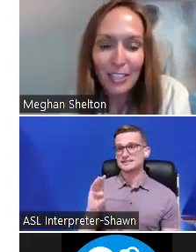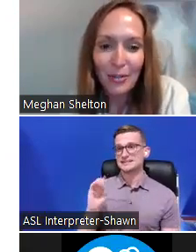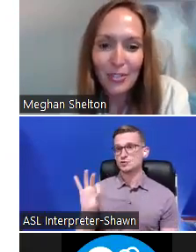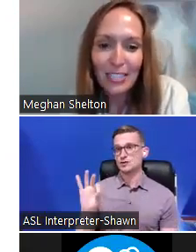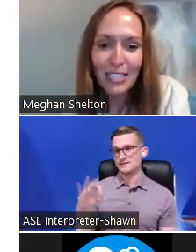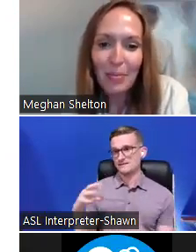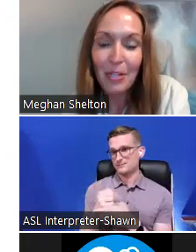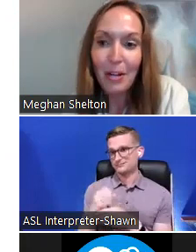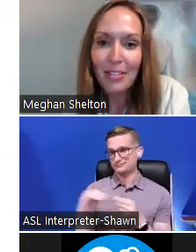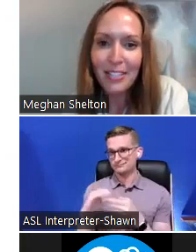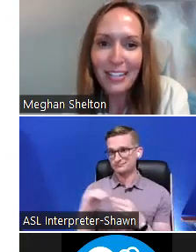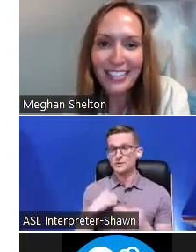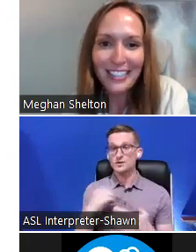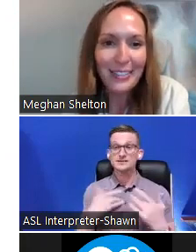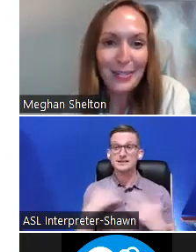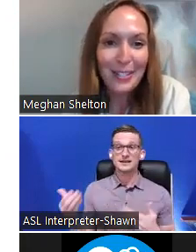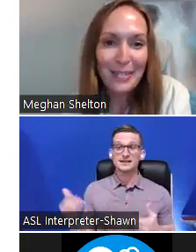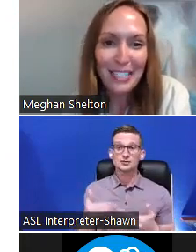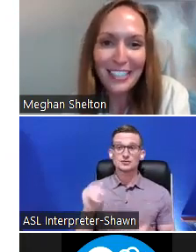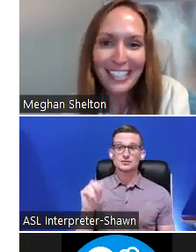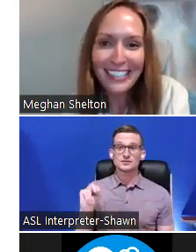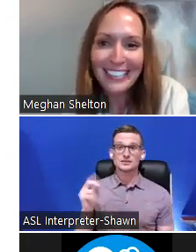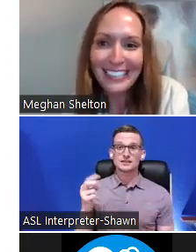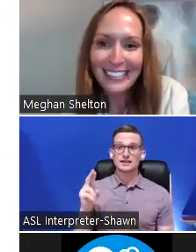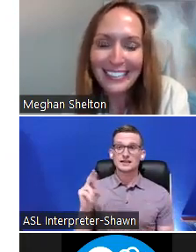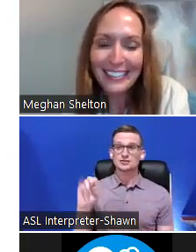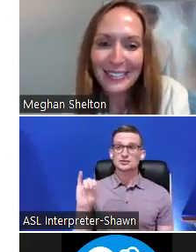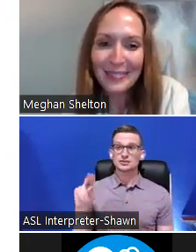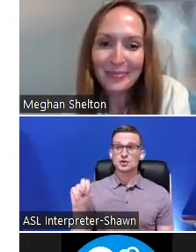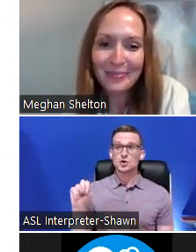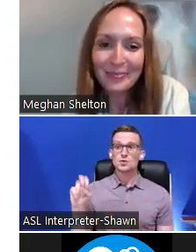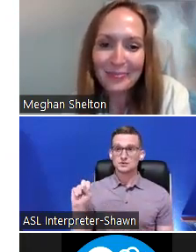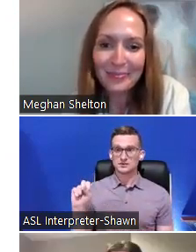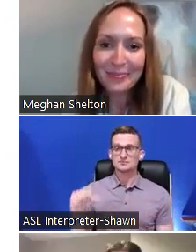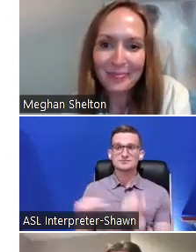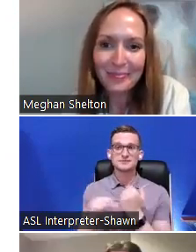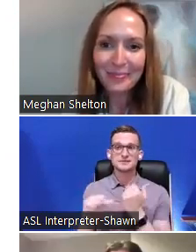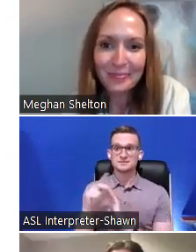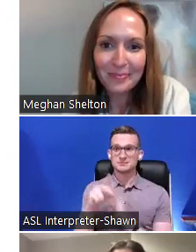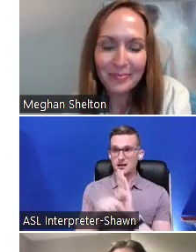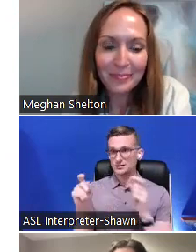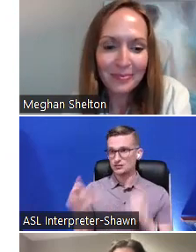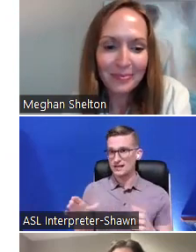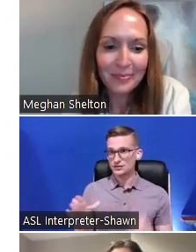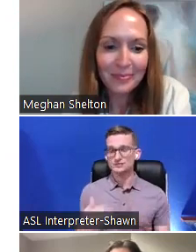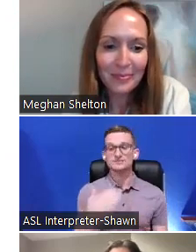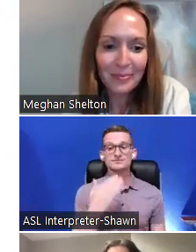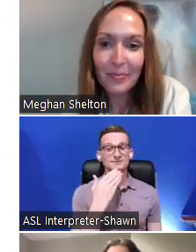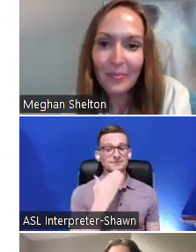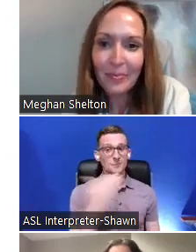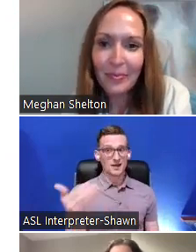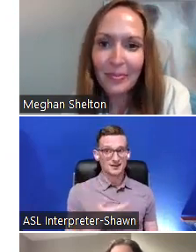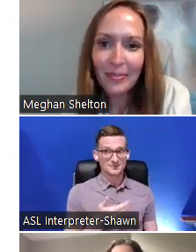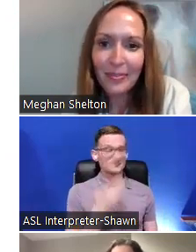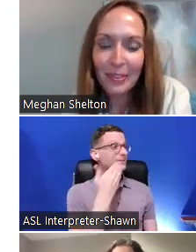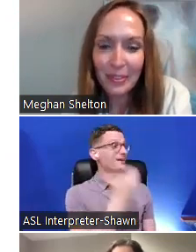Andrea Jones, the Deputy Policy Director. Welcome, Andrea. Thank you so much. Can we hear